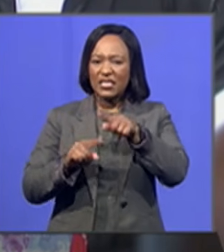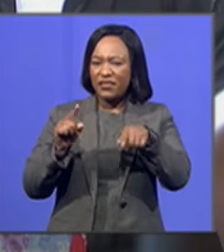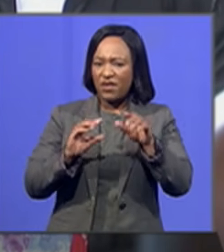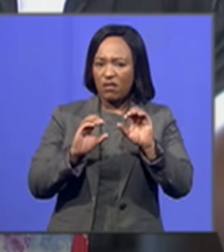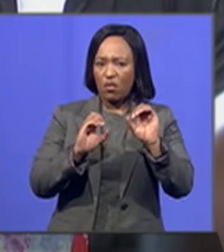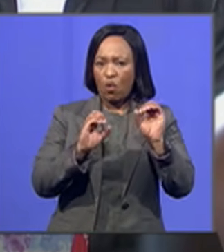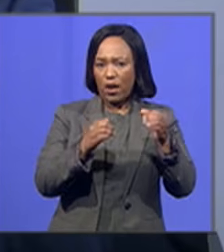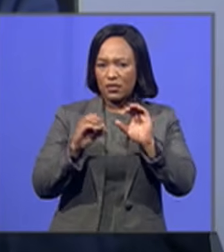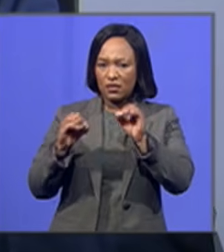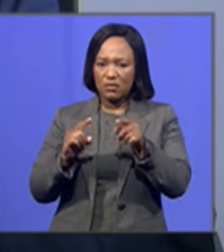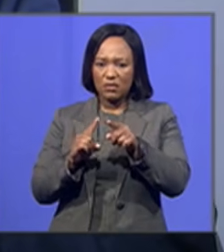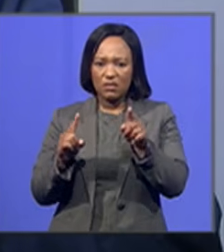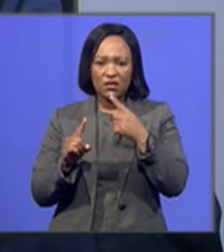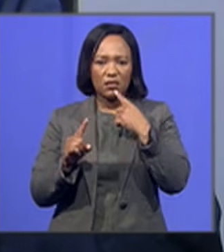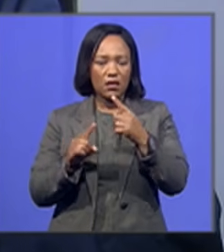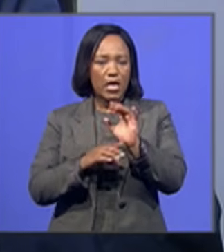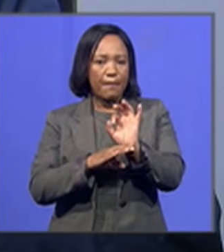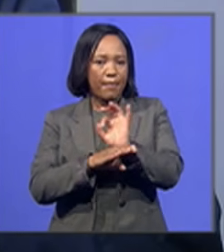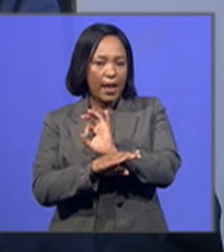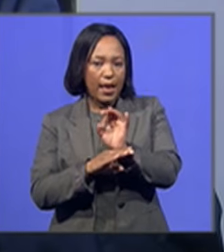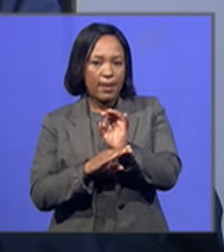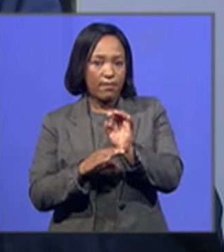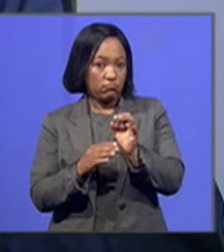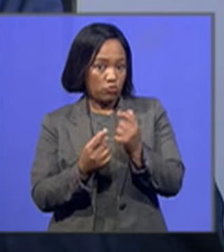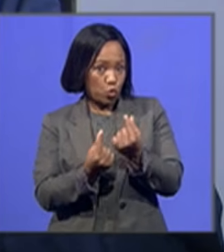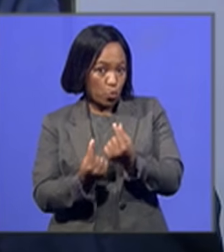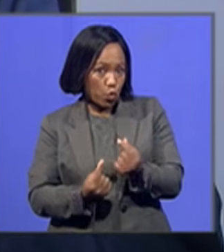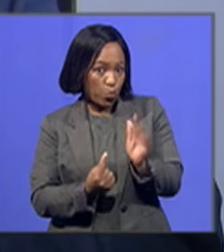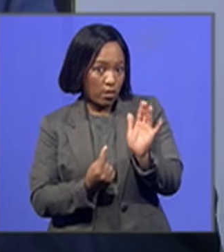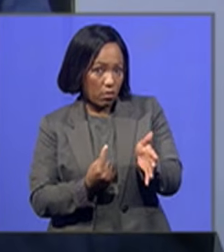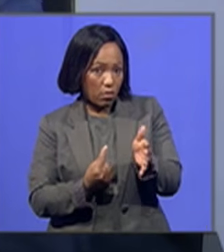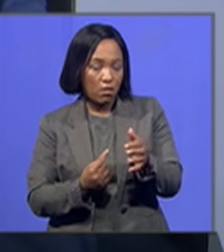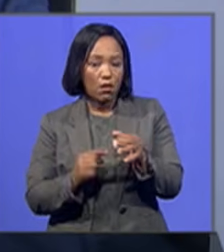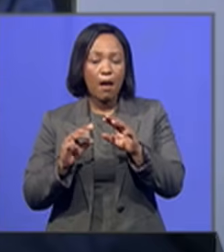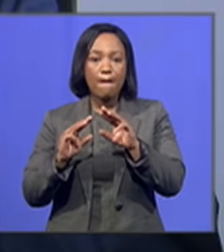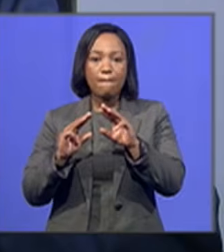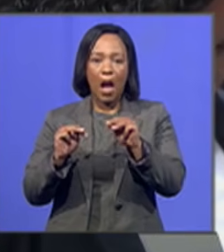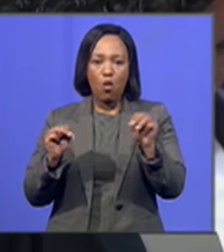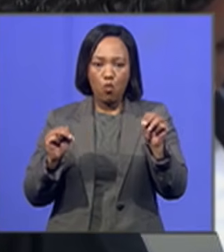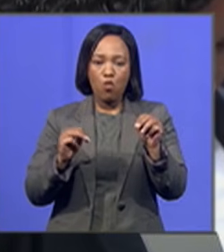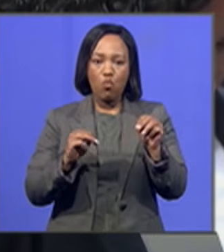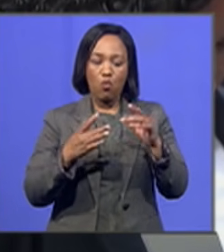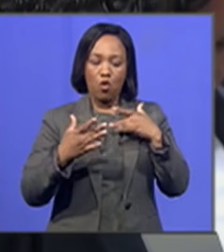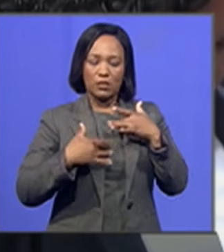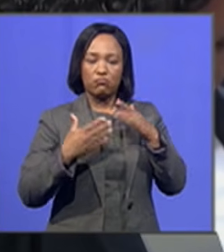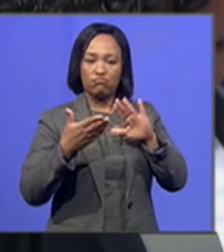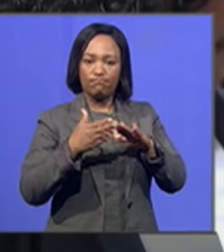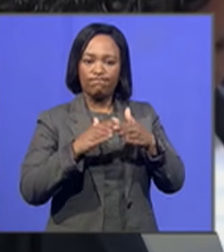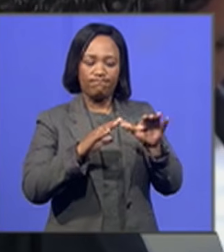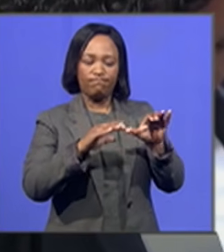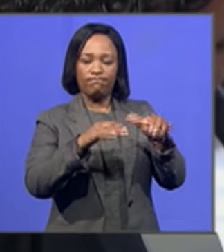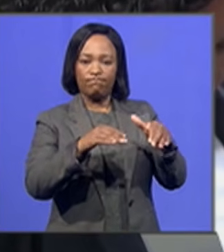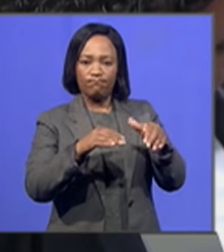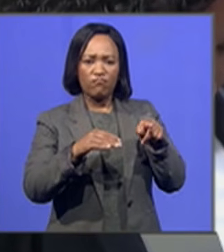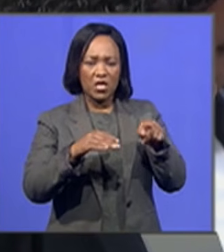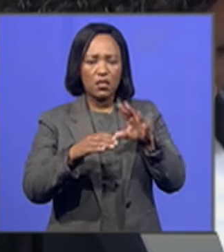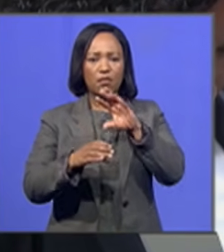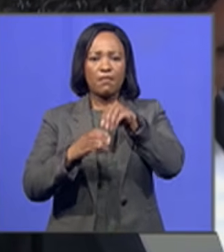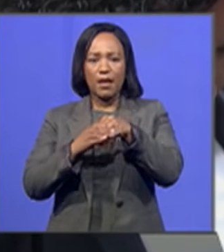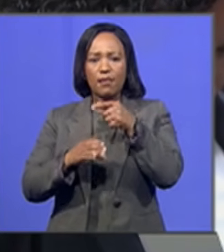gore ana maano a yone a tla diragadiwa. Mangaung Concerned Community e neng e na le seabe mo ditheetsong